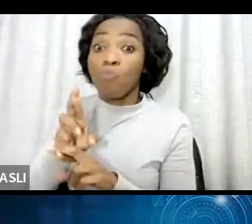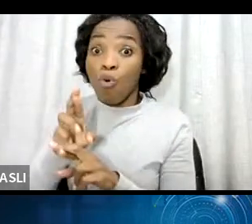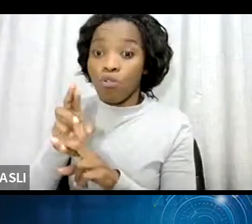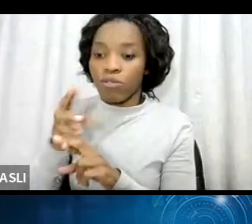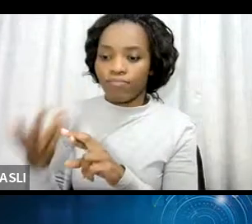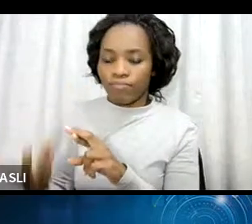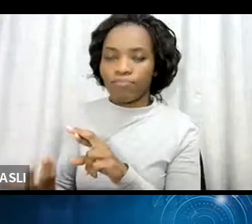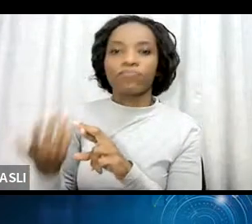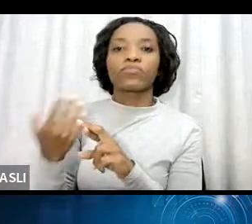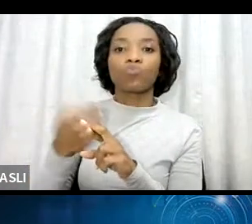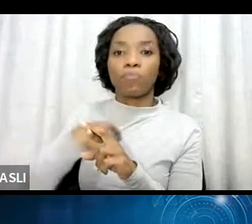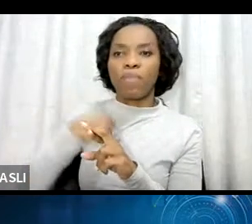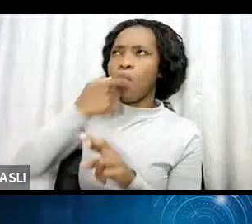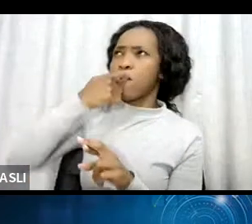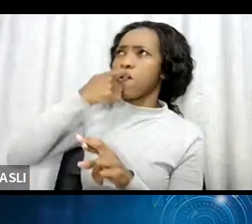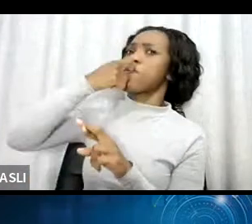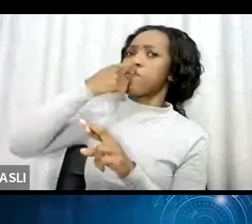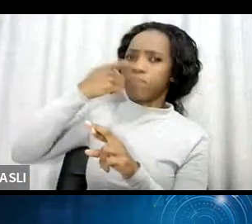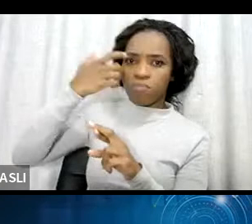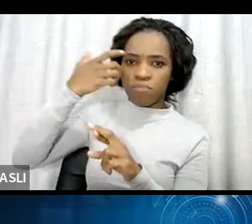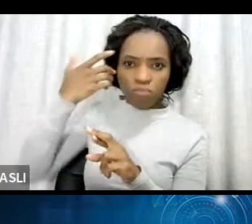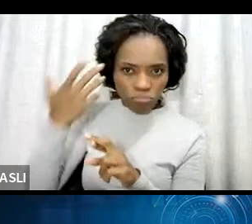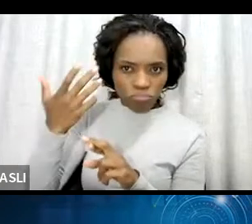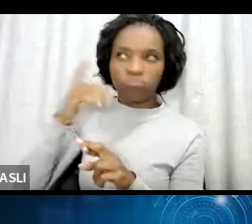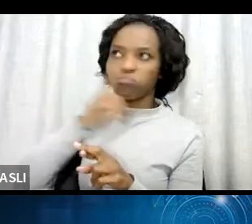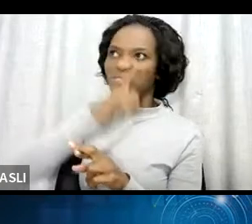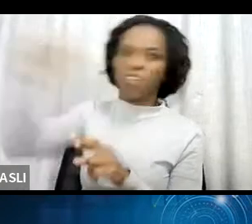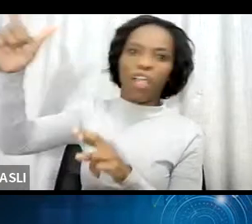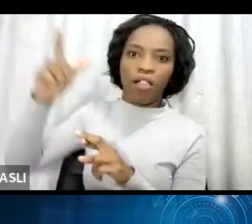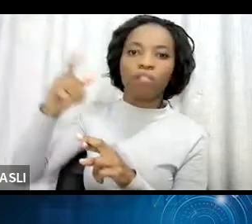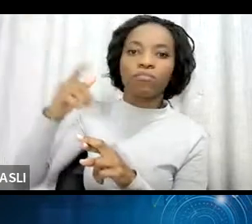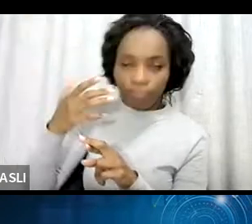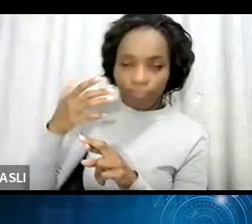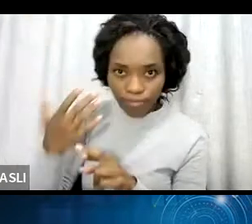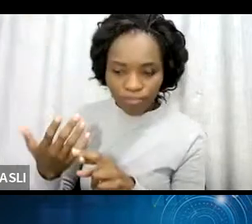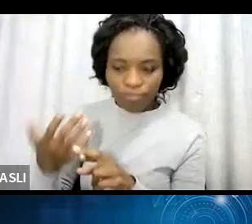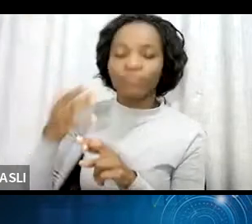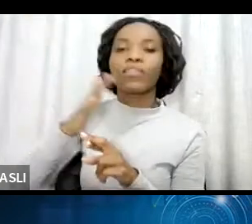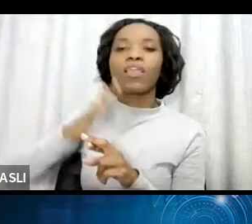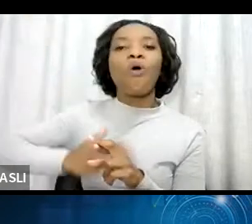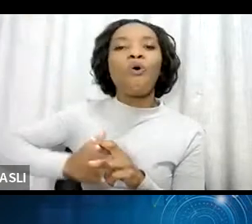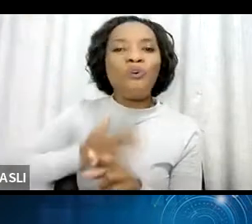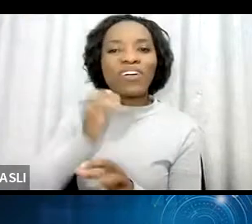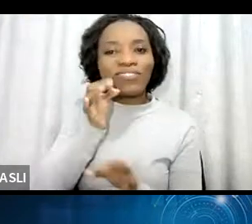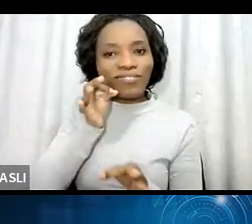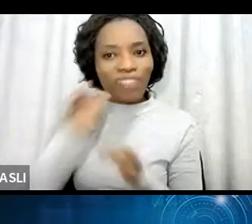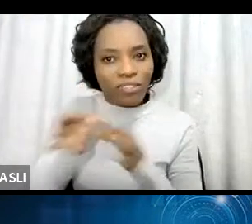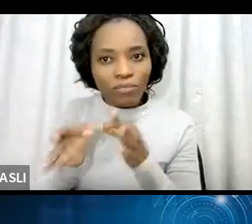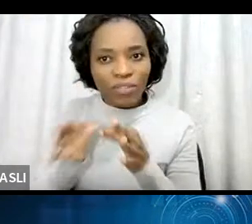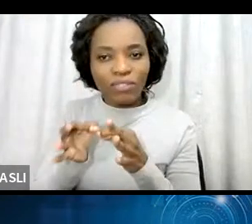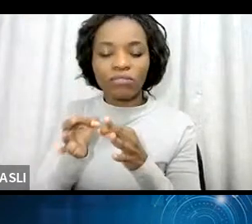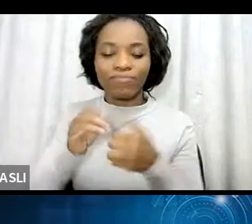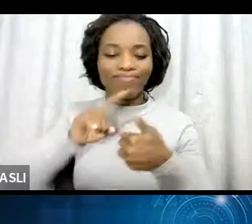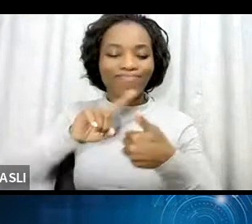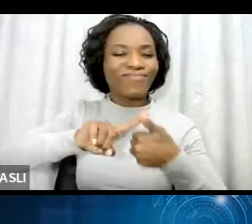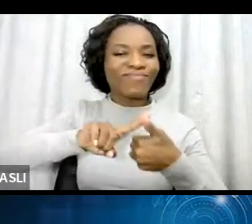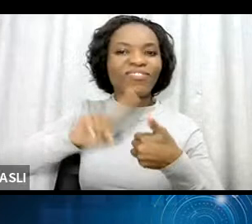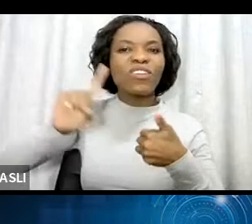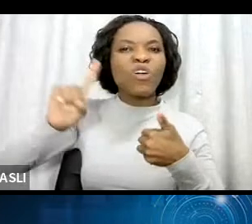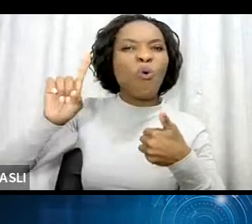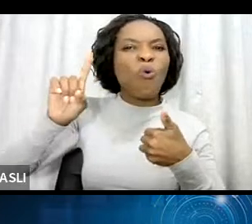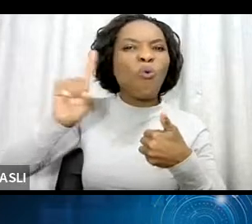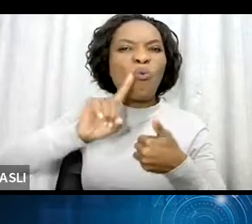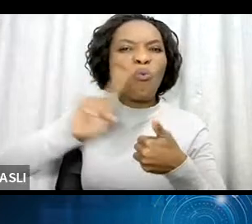by whistleblowers, we do want them to indicate to us, to the best of their knowledge, what type